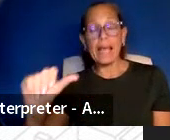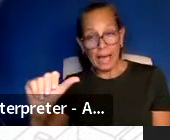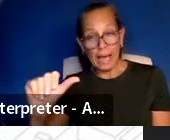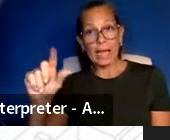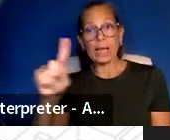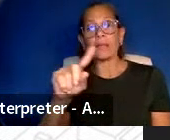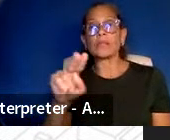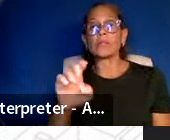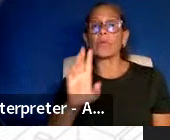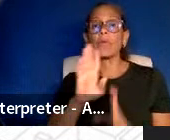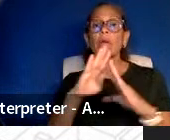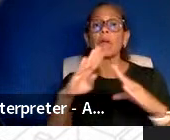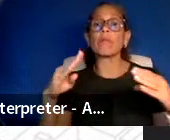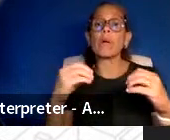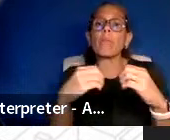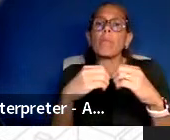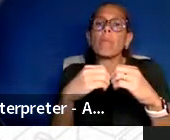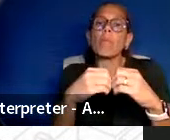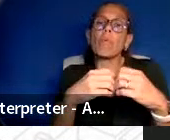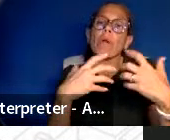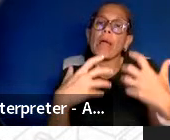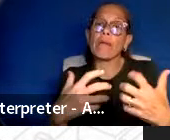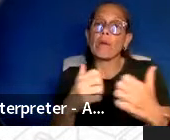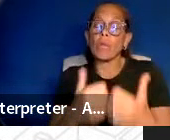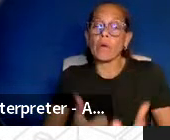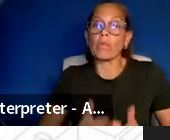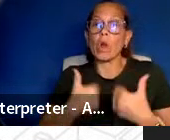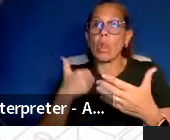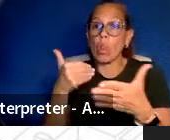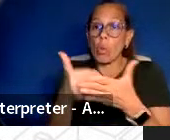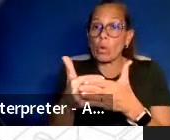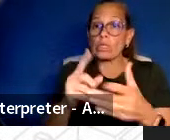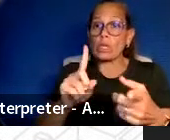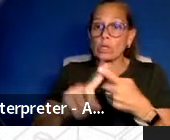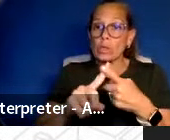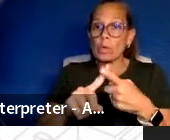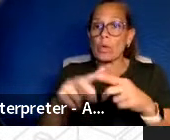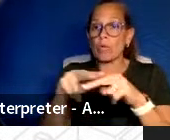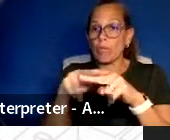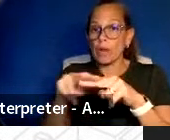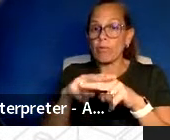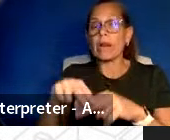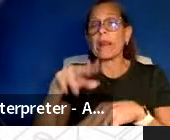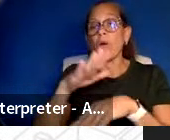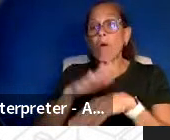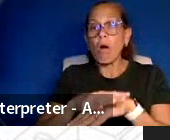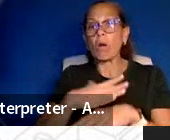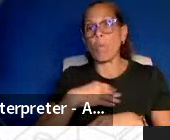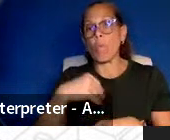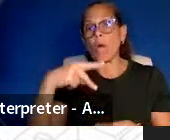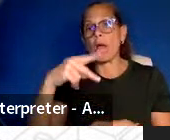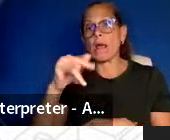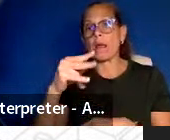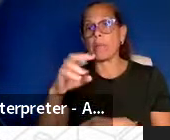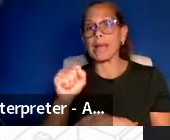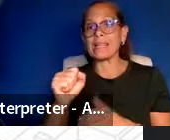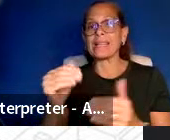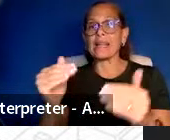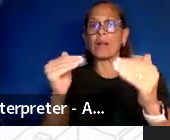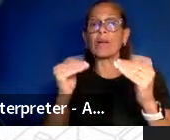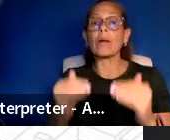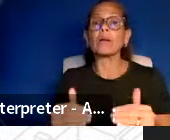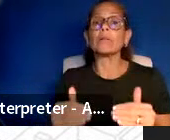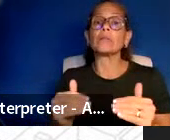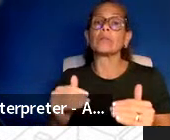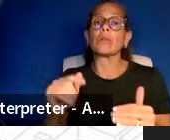would concentrate greater densities closer to the rail line and on White Plains Road. And then it would step down to lower densities along